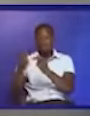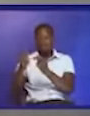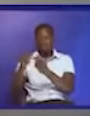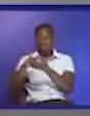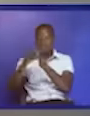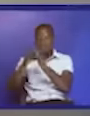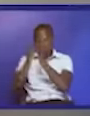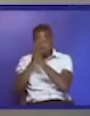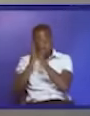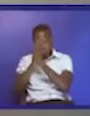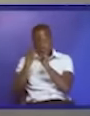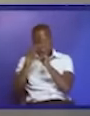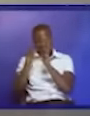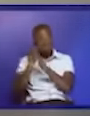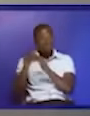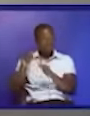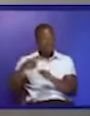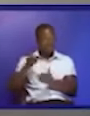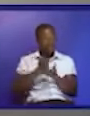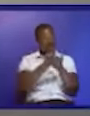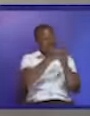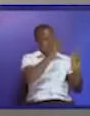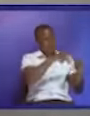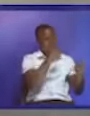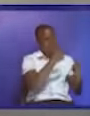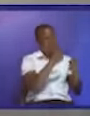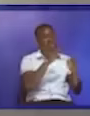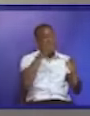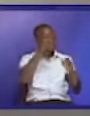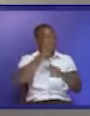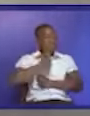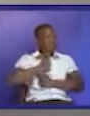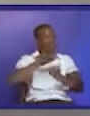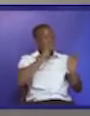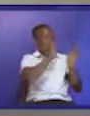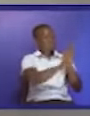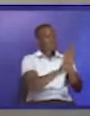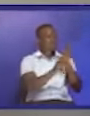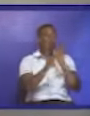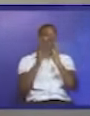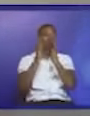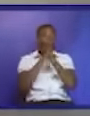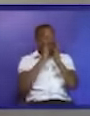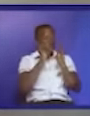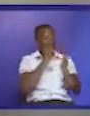prayer was made by the church unto God for him.